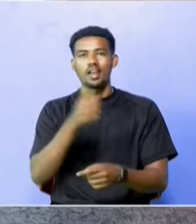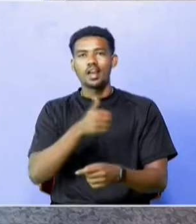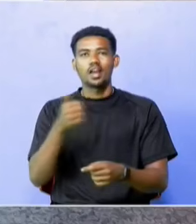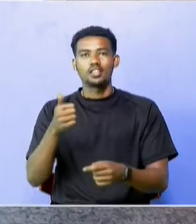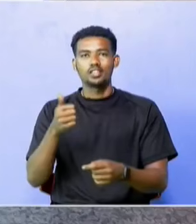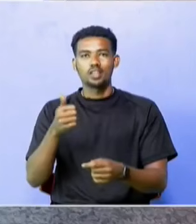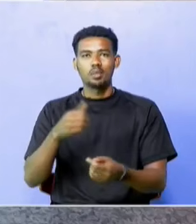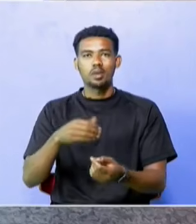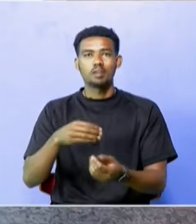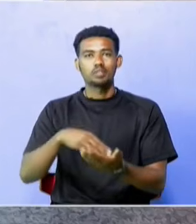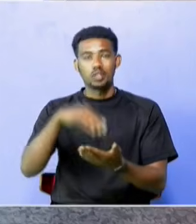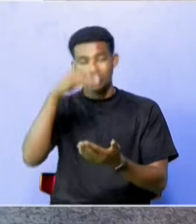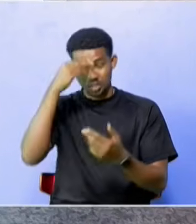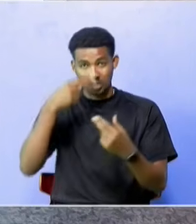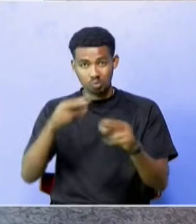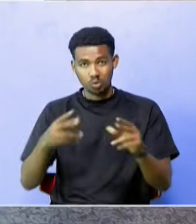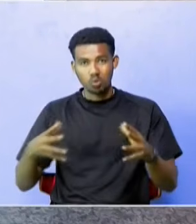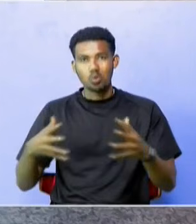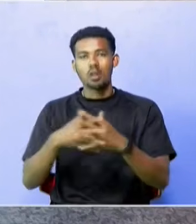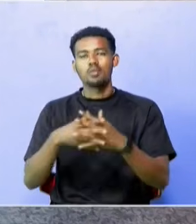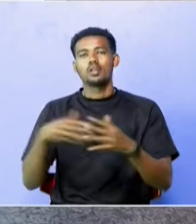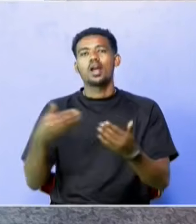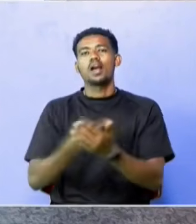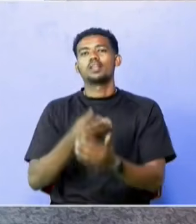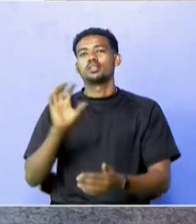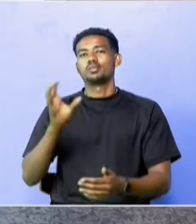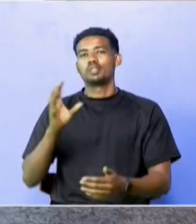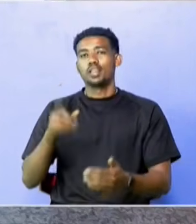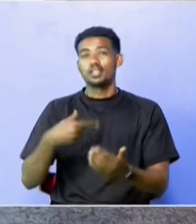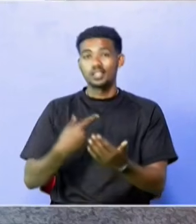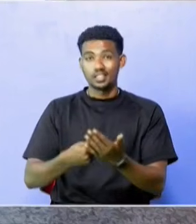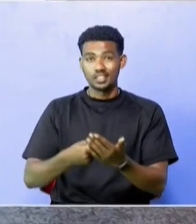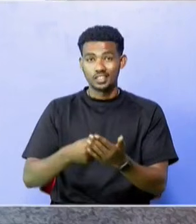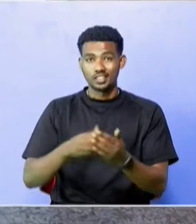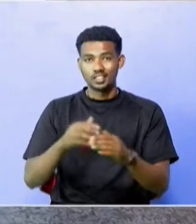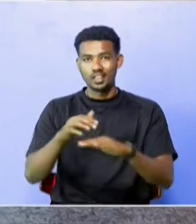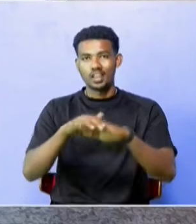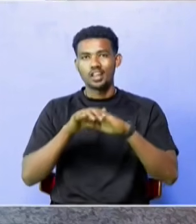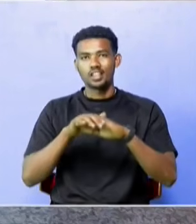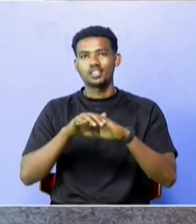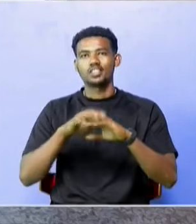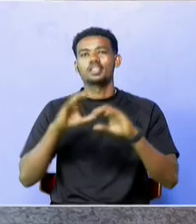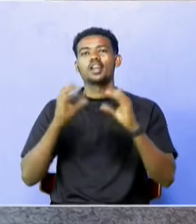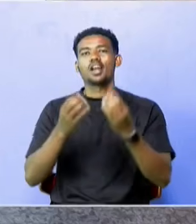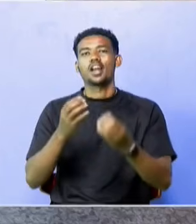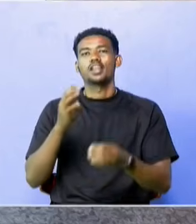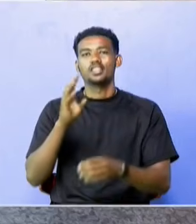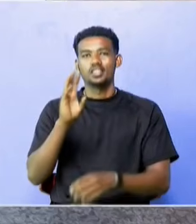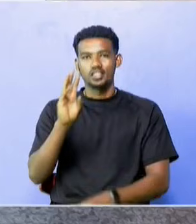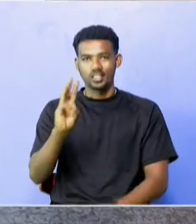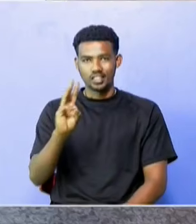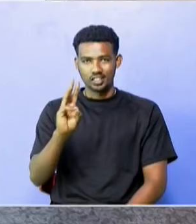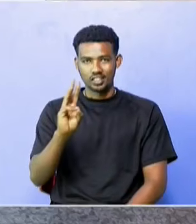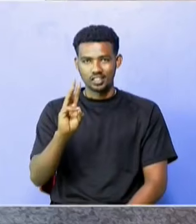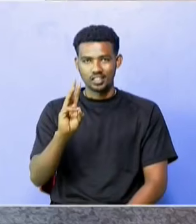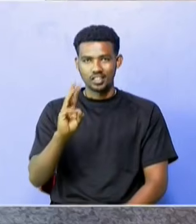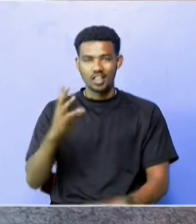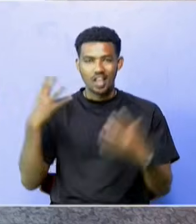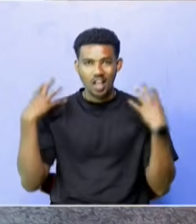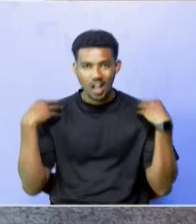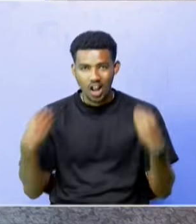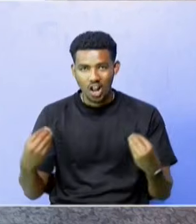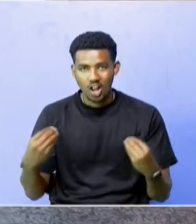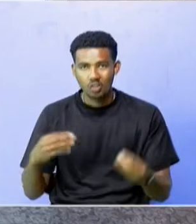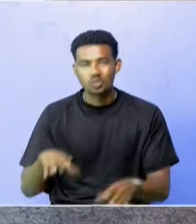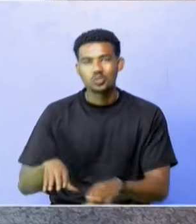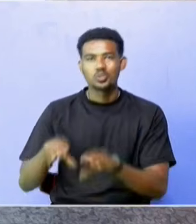collaboration with Addis Media Network. This is English for grade 6. Hello, students. How have you been? How